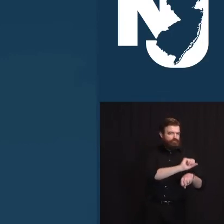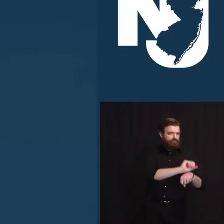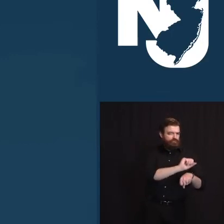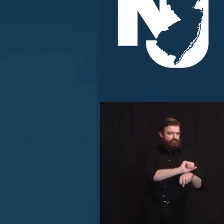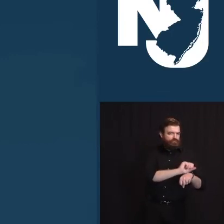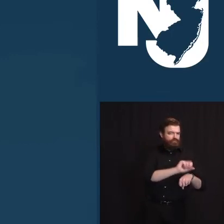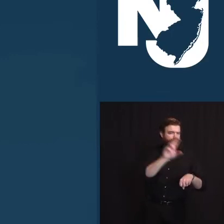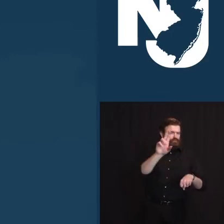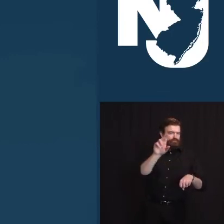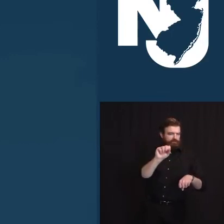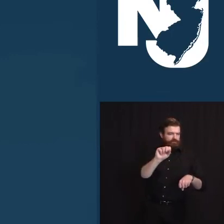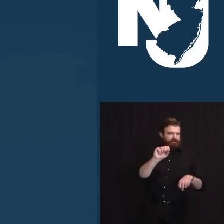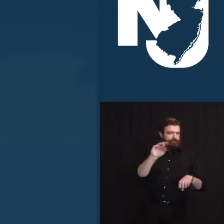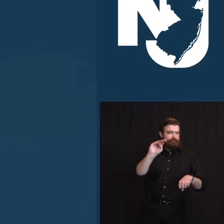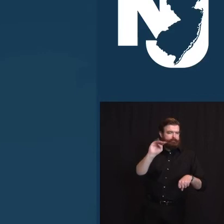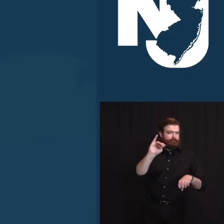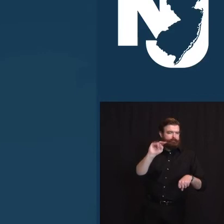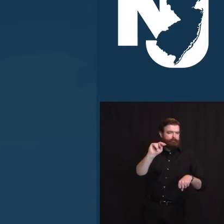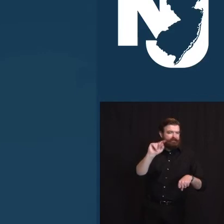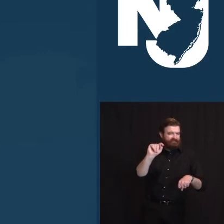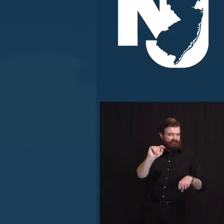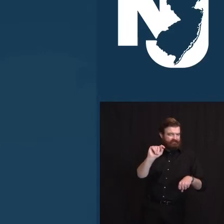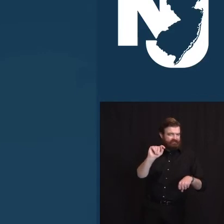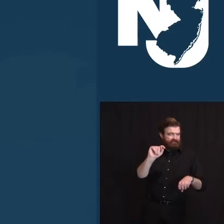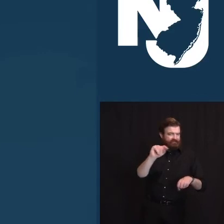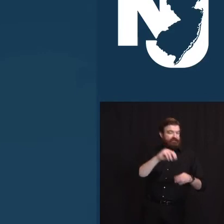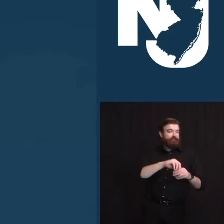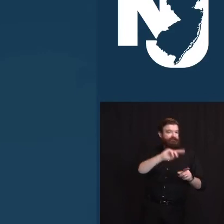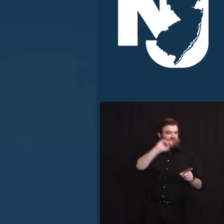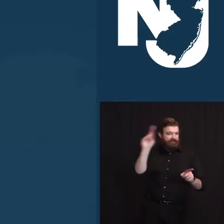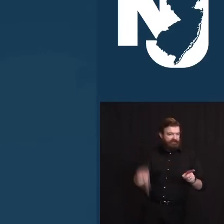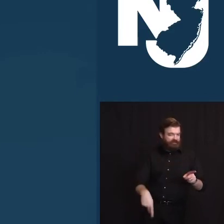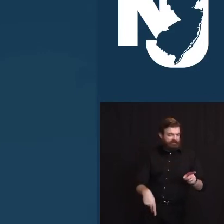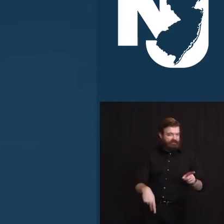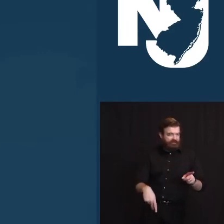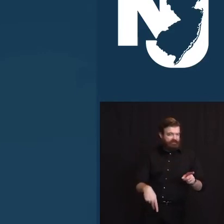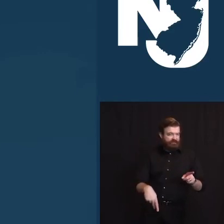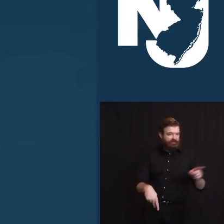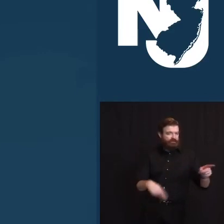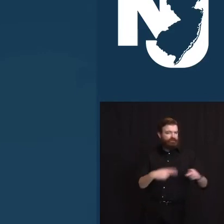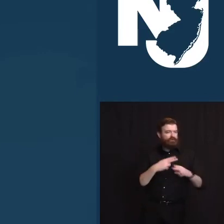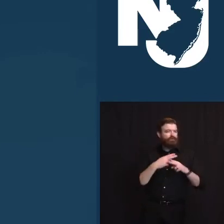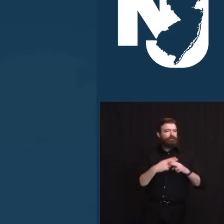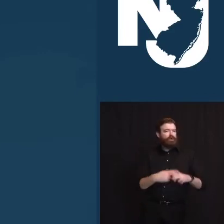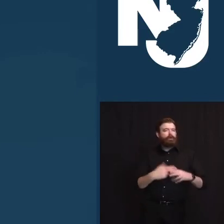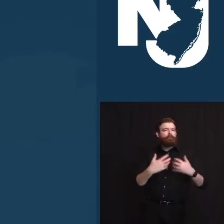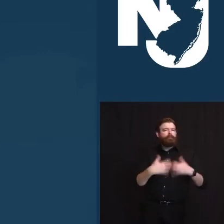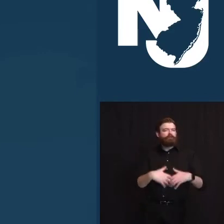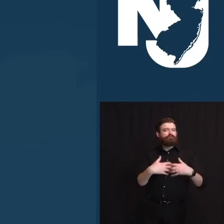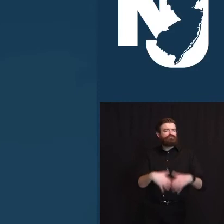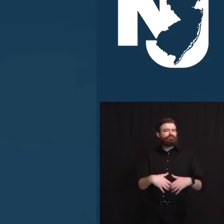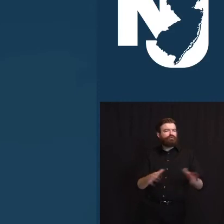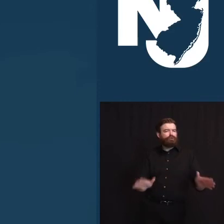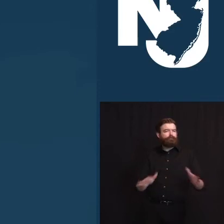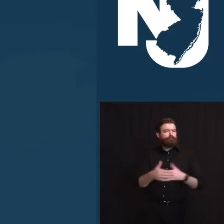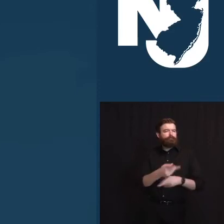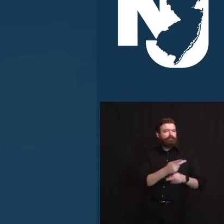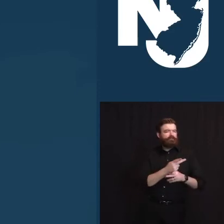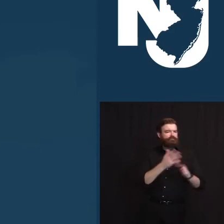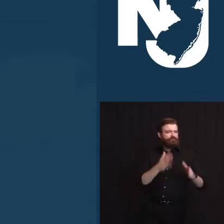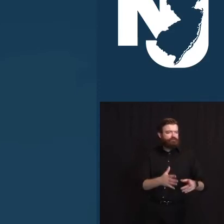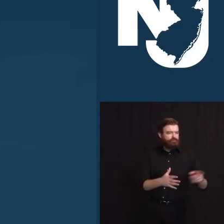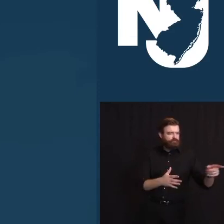Mint in Philadelphia, where he served as machine room supervisor. I always wanted to meet somebody who worked at the Mint. God bless him. He